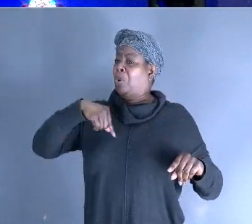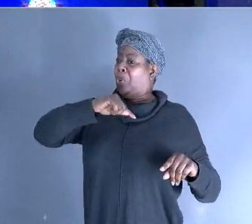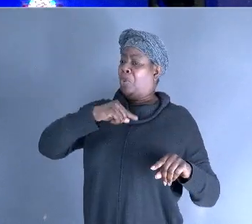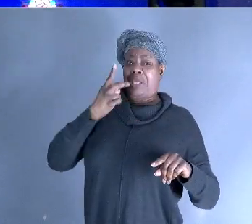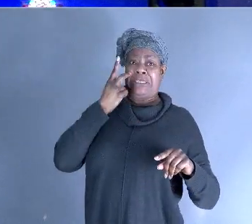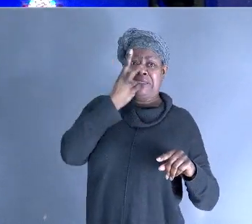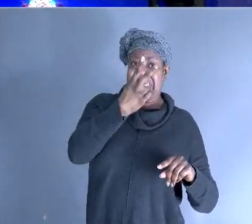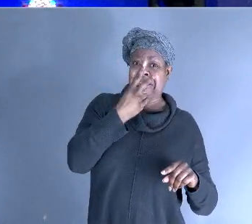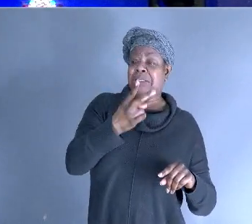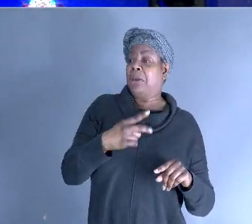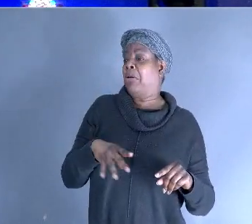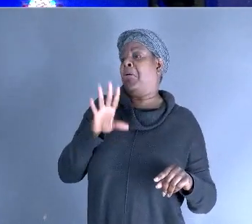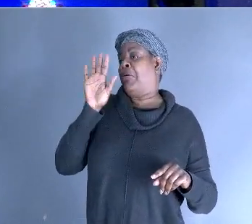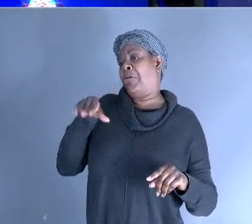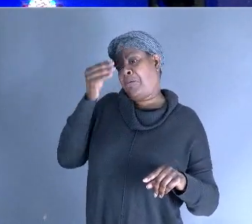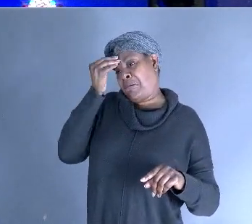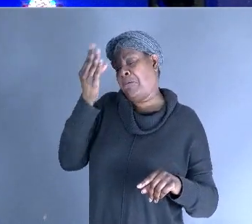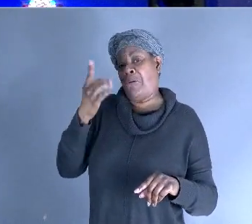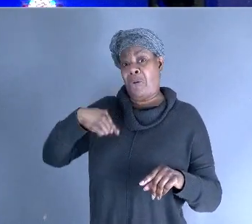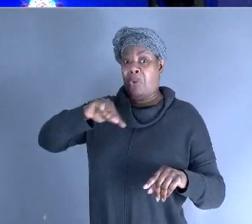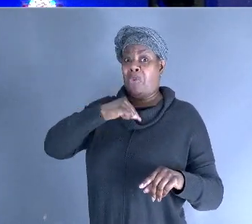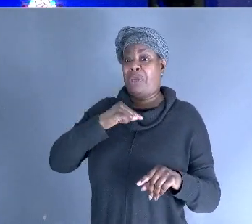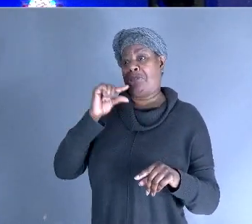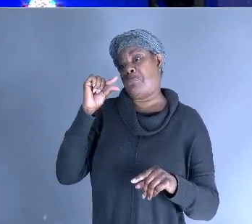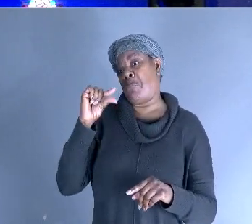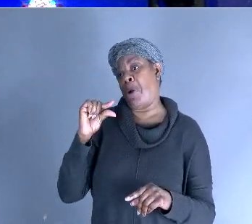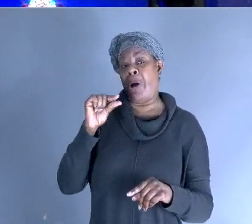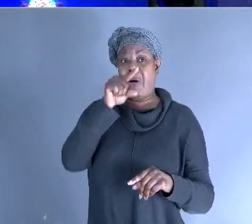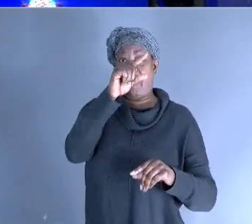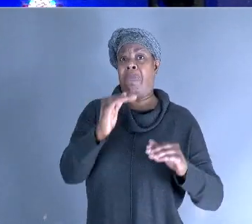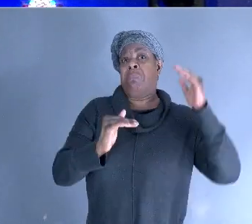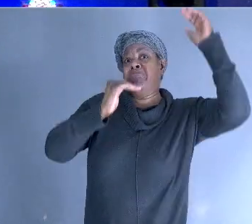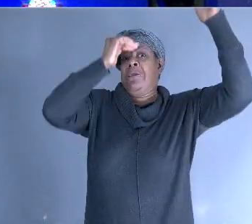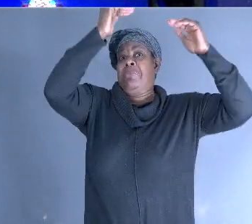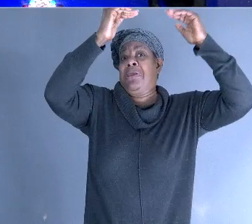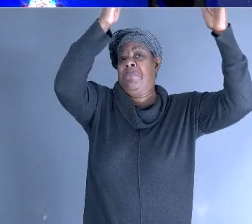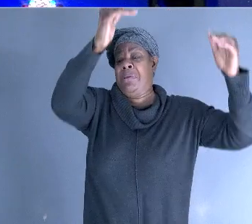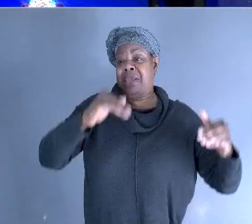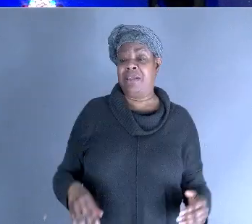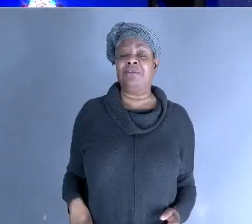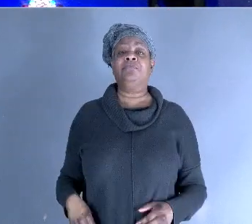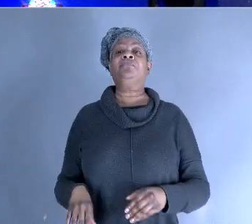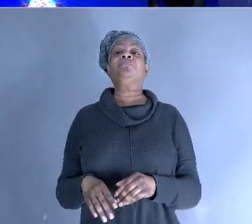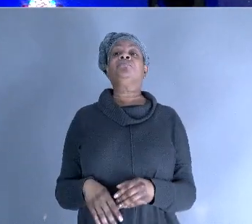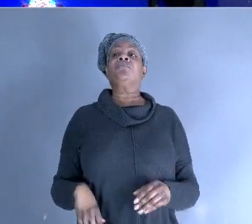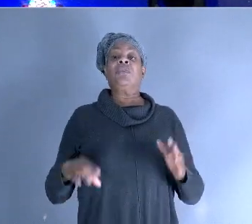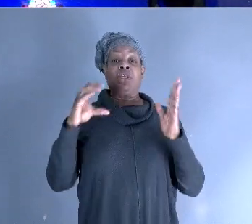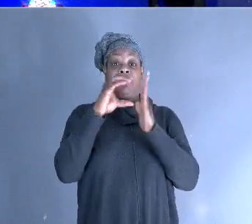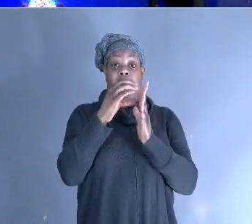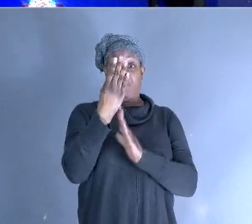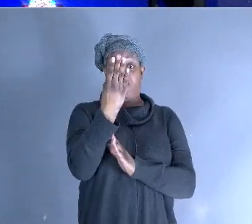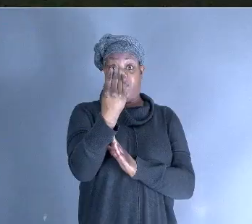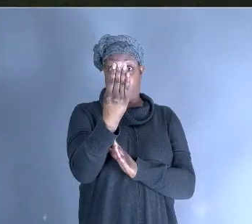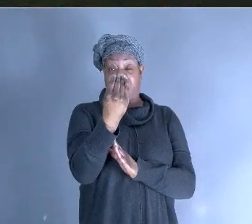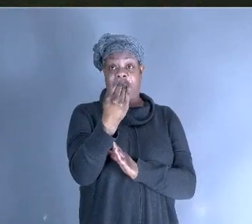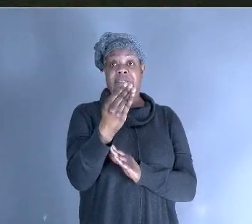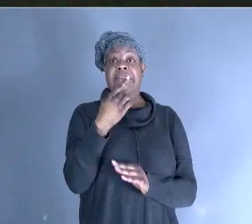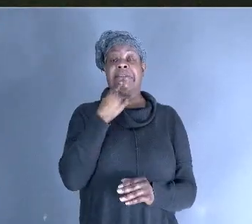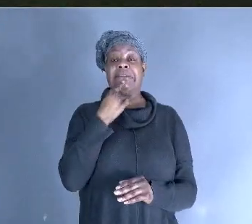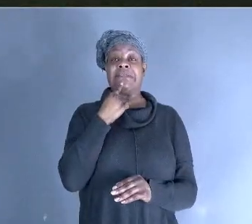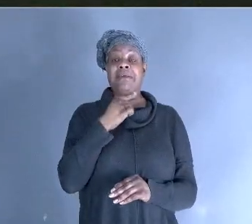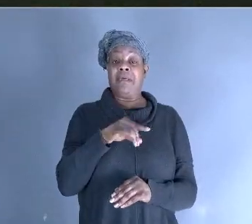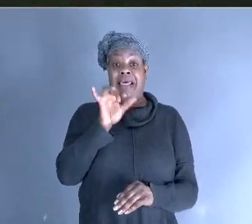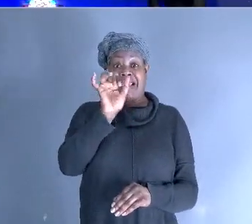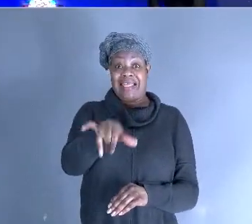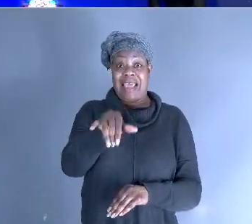grasshoppers in our own eyes. And we looked the same to them. chapter number 14, it says, Then that